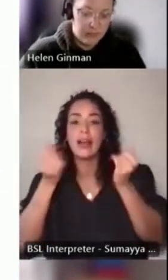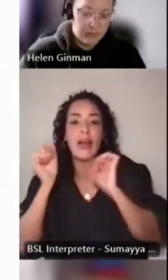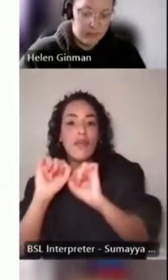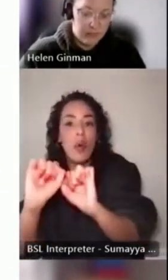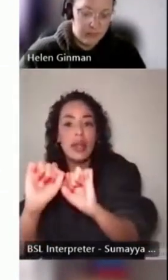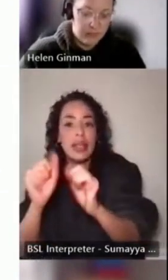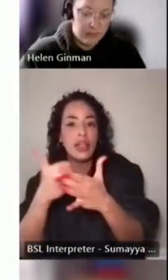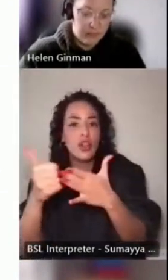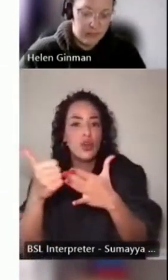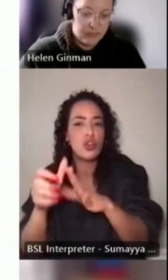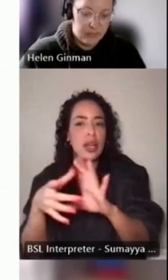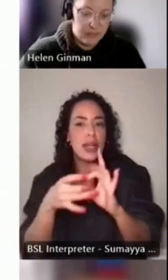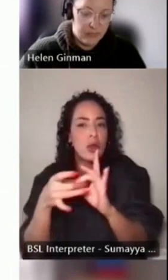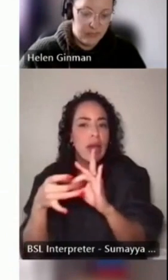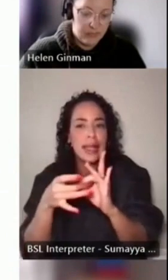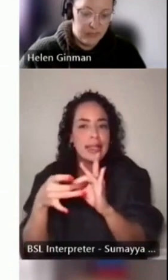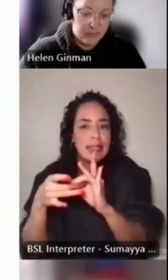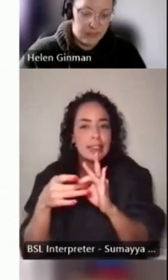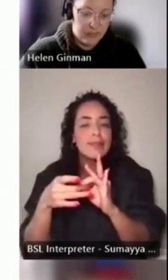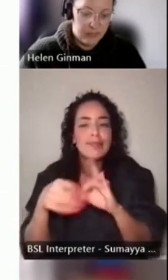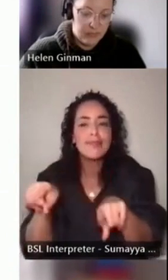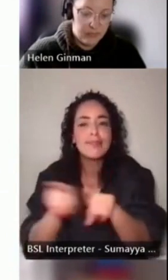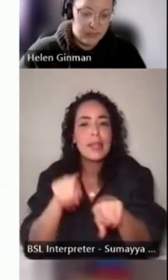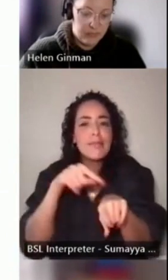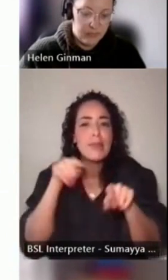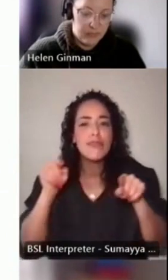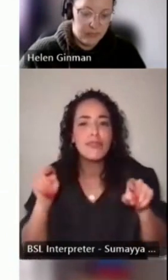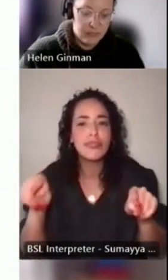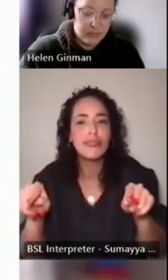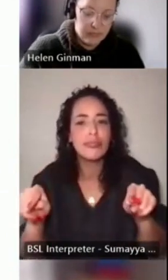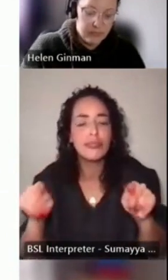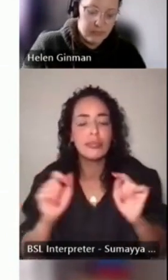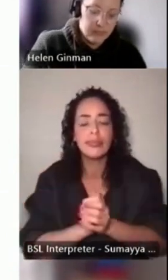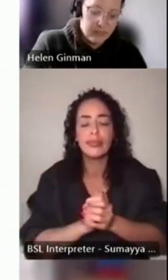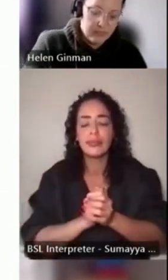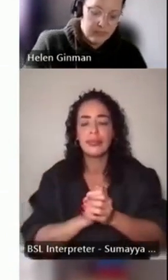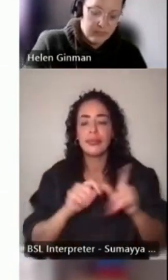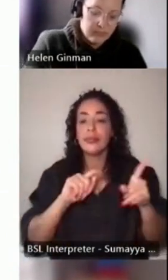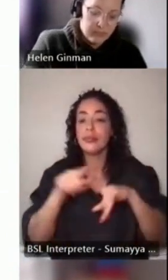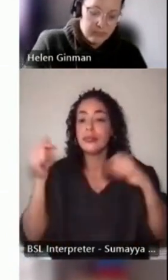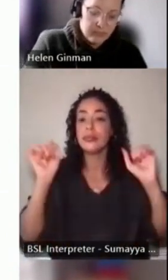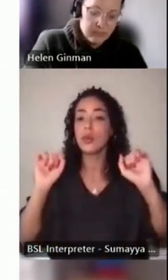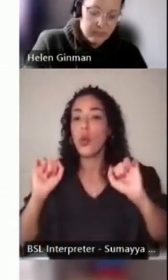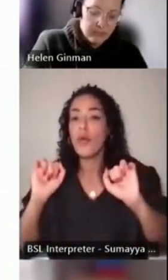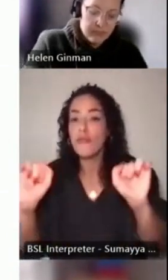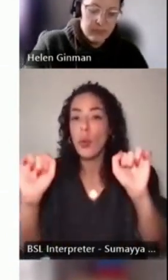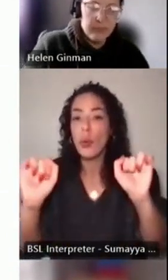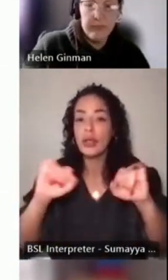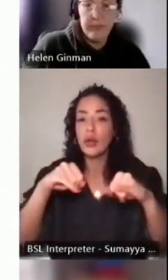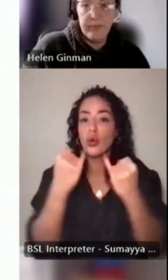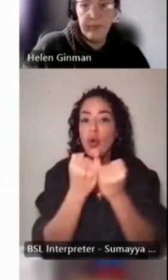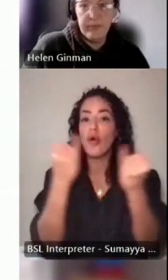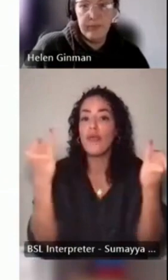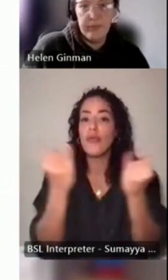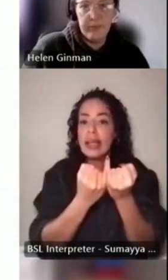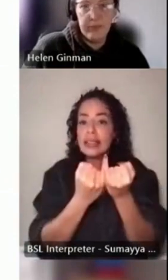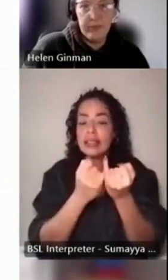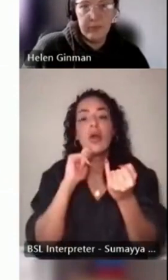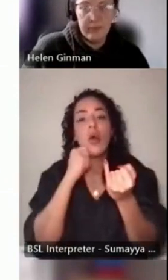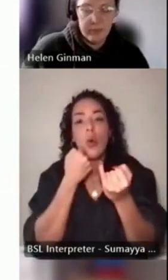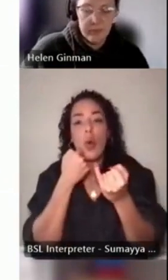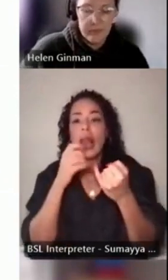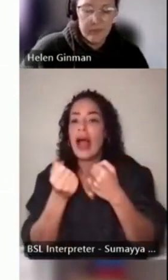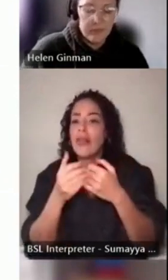So in order to try and avoid conflict, we might take a more accommodating